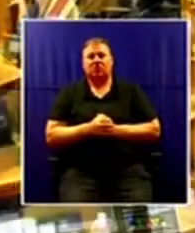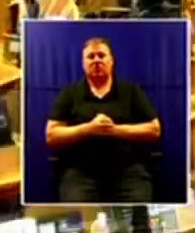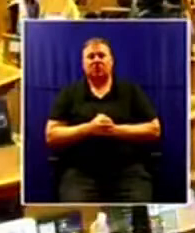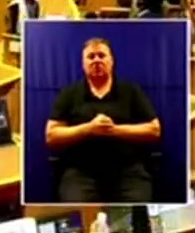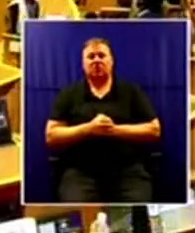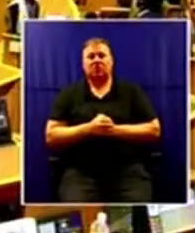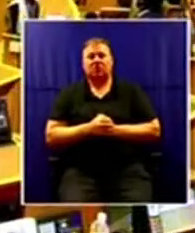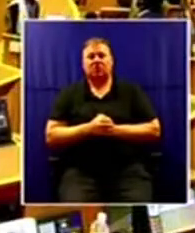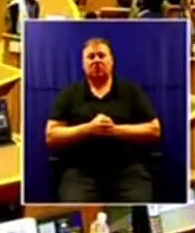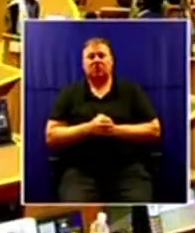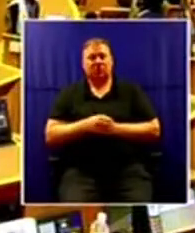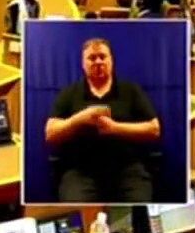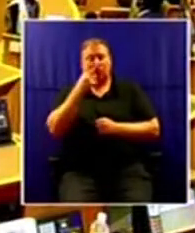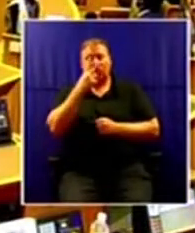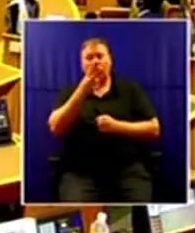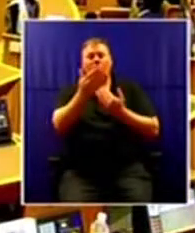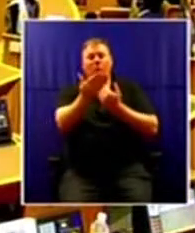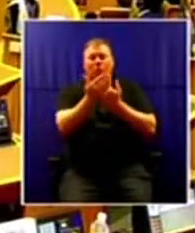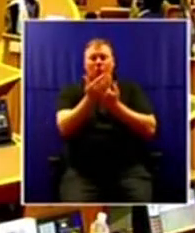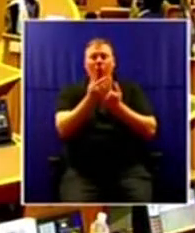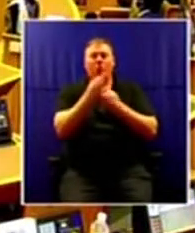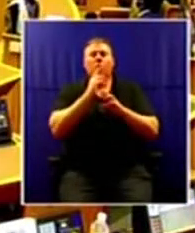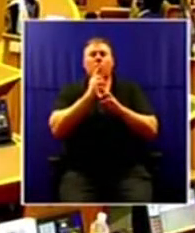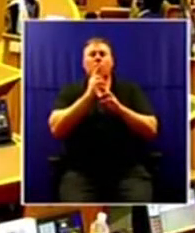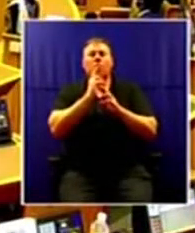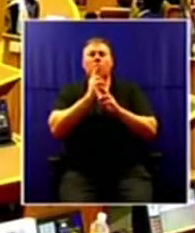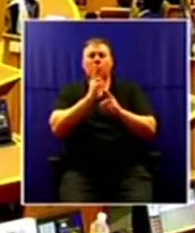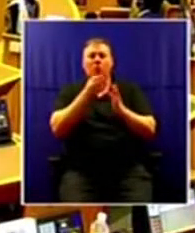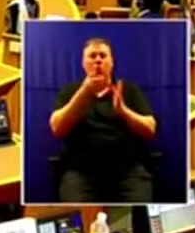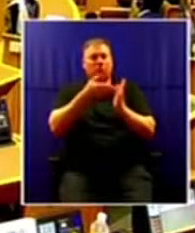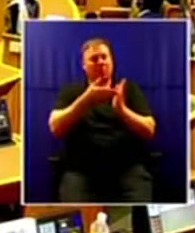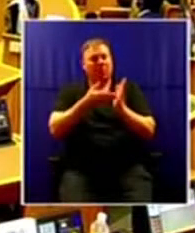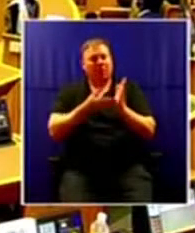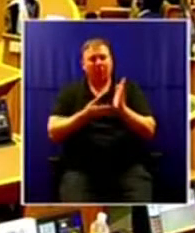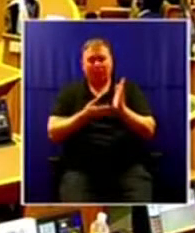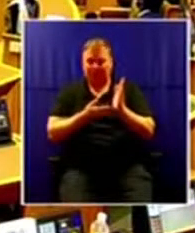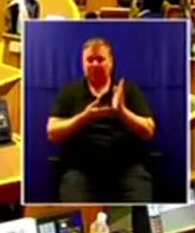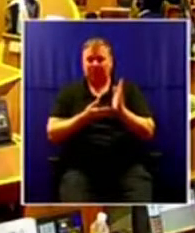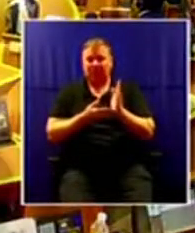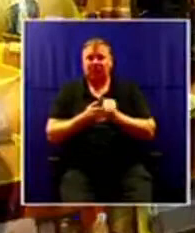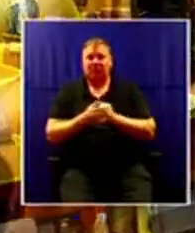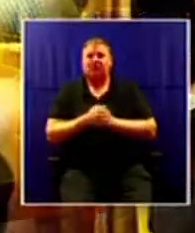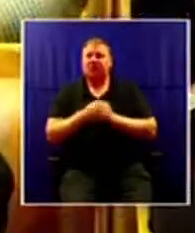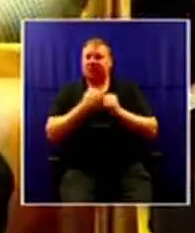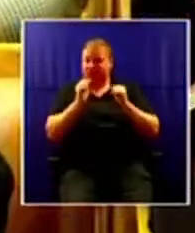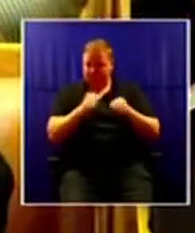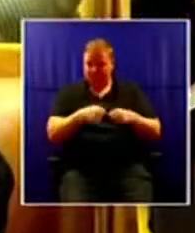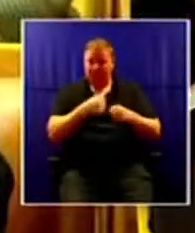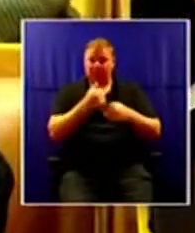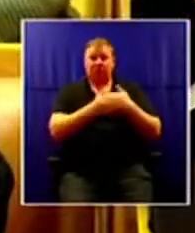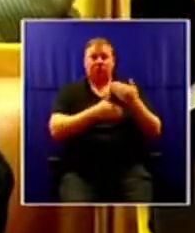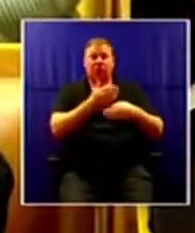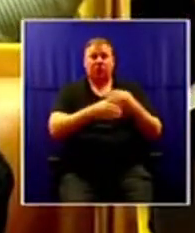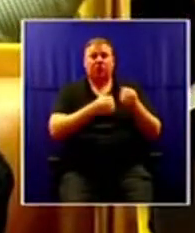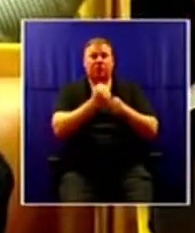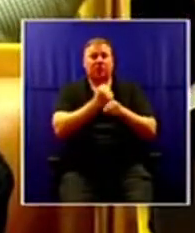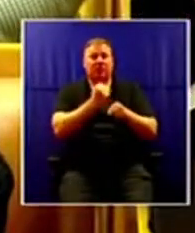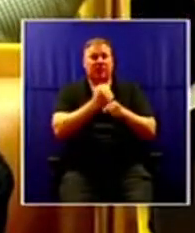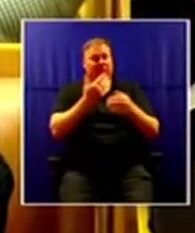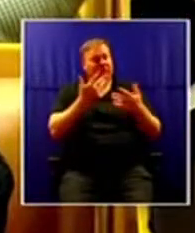were reporting here, have been able to say, yes, progress is being made. There are green